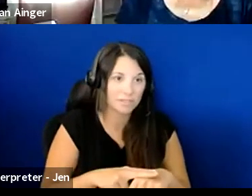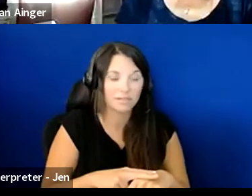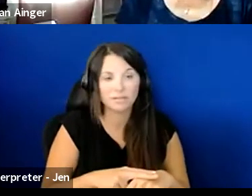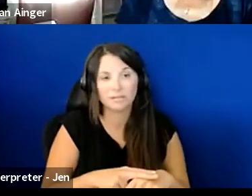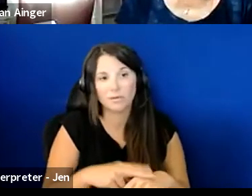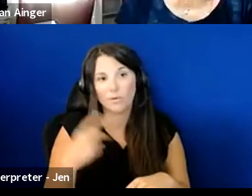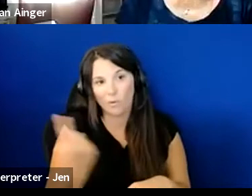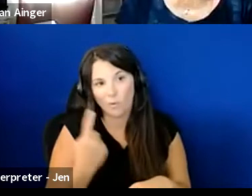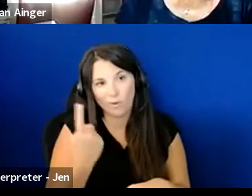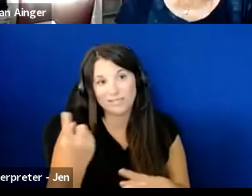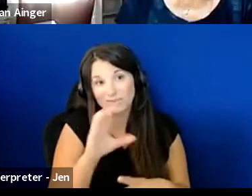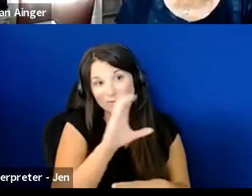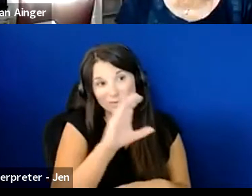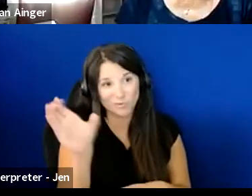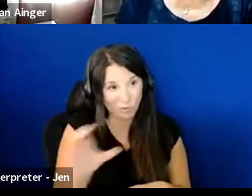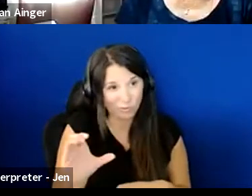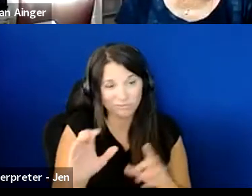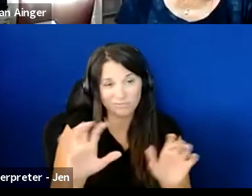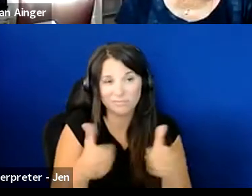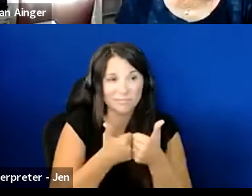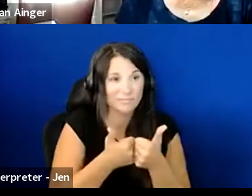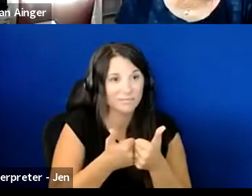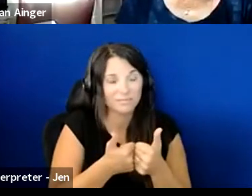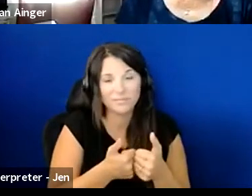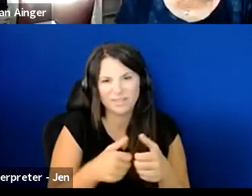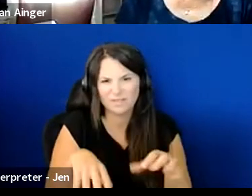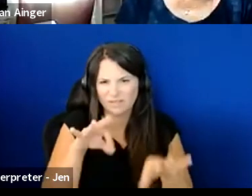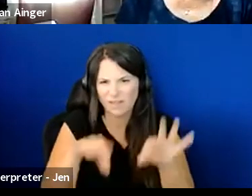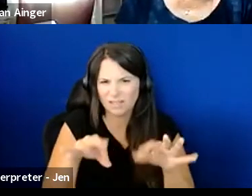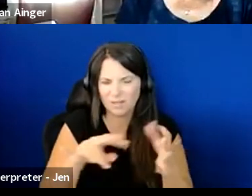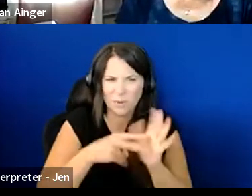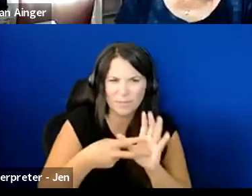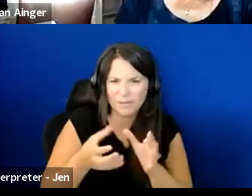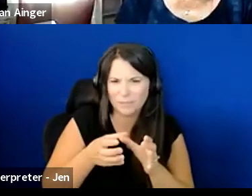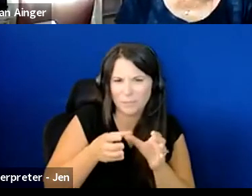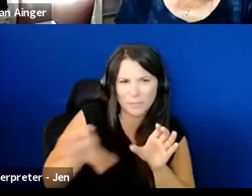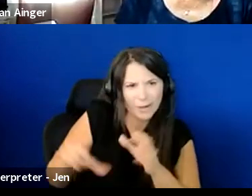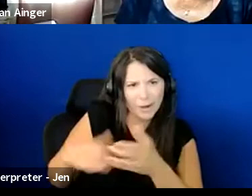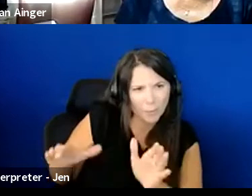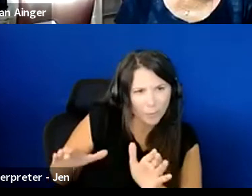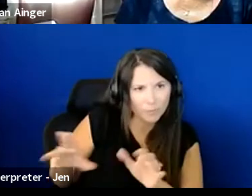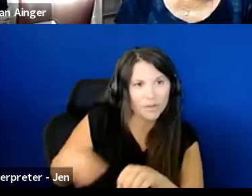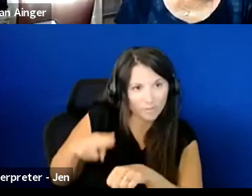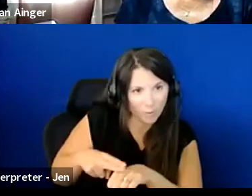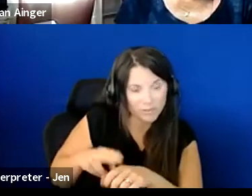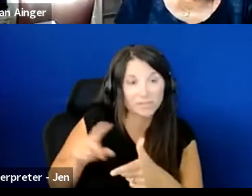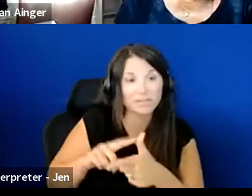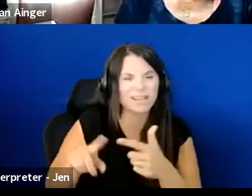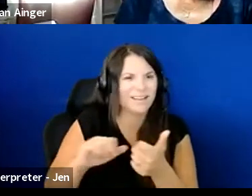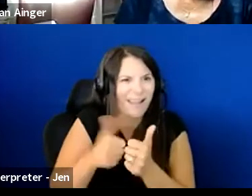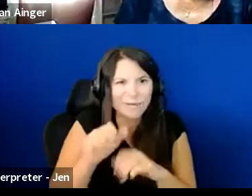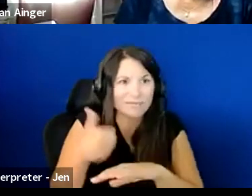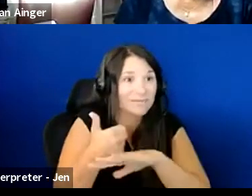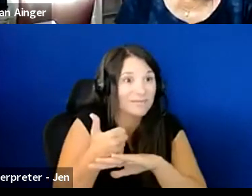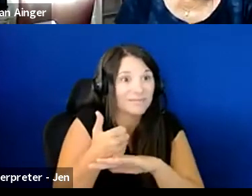ever-present Zoom challenges, and discovering not only what a breakout room was, but how to create them and how do you get them